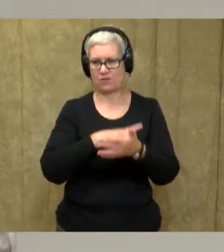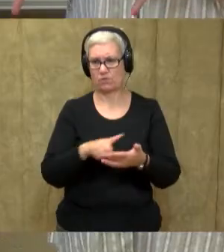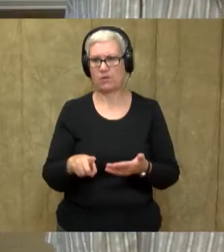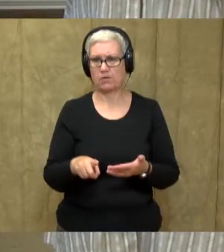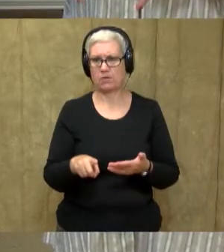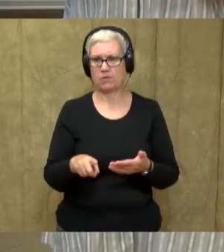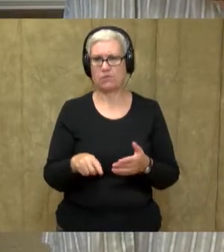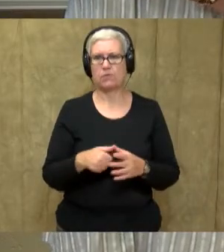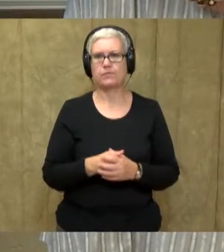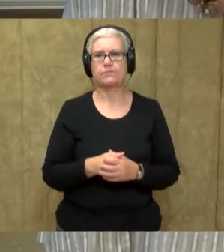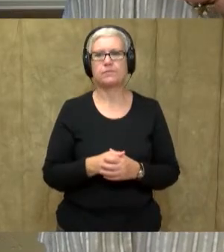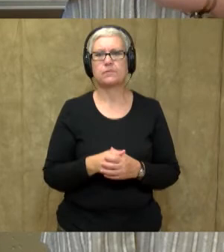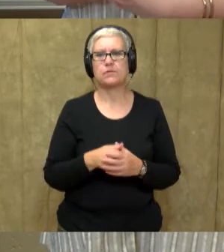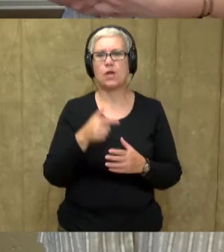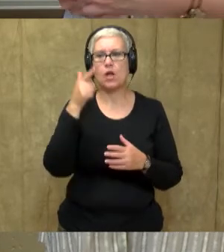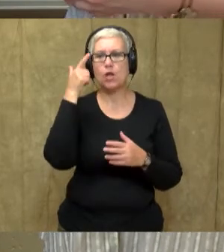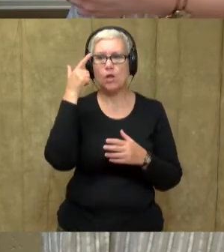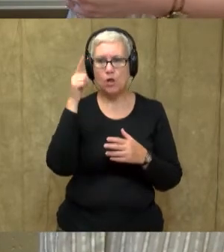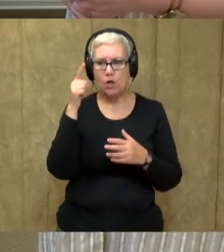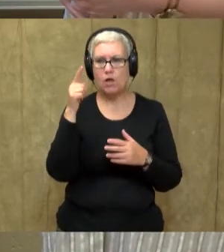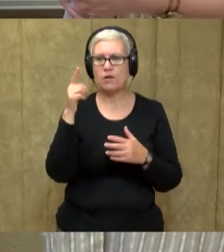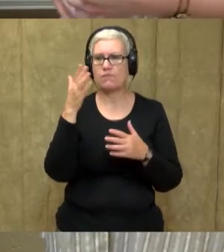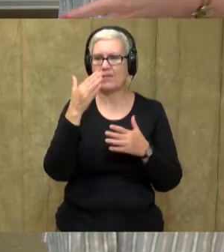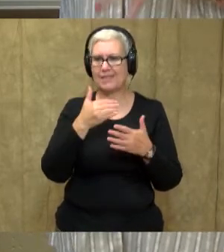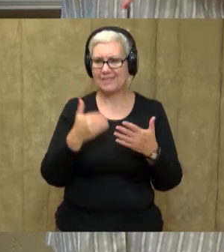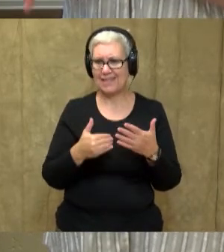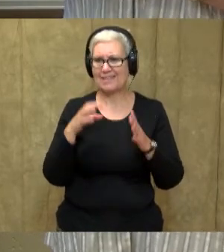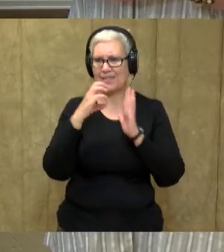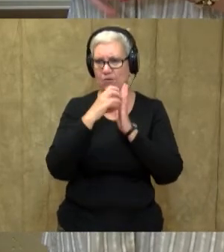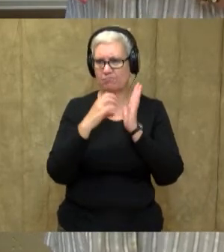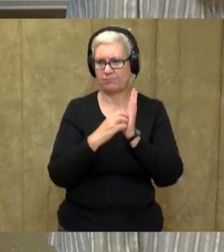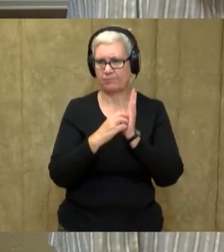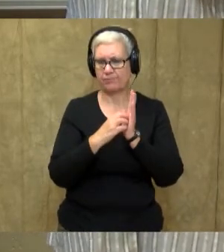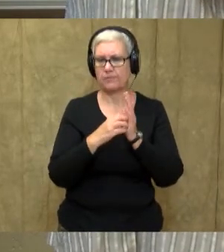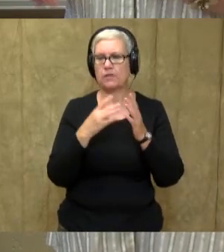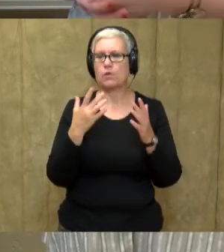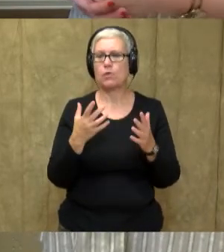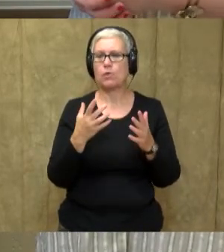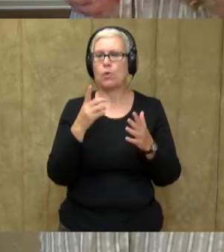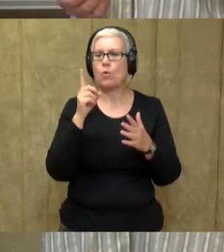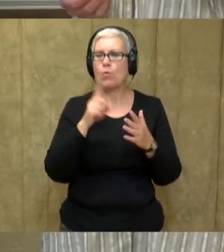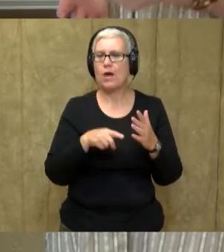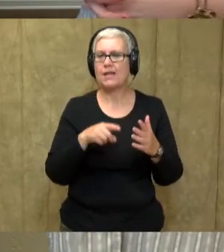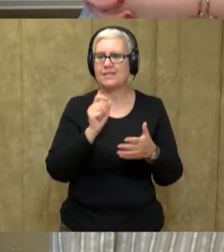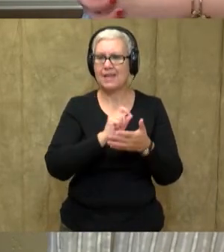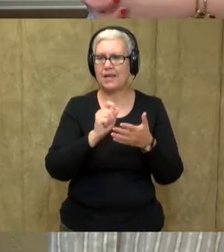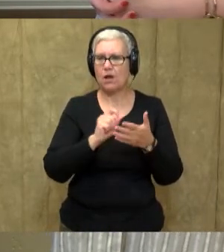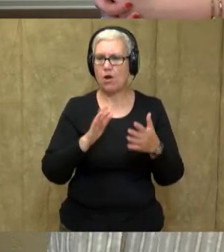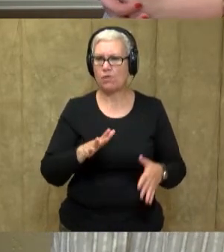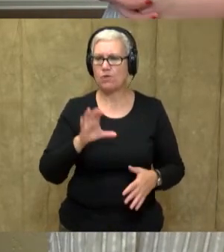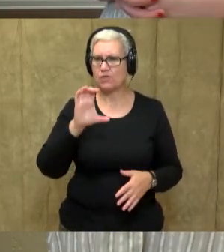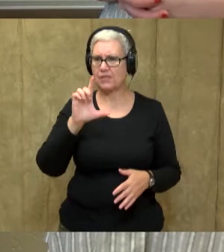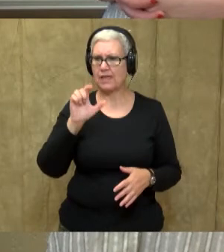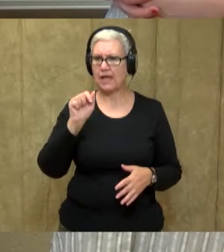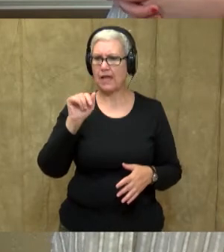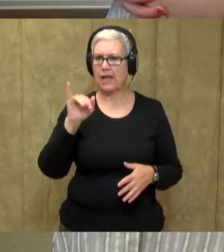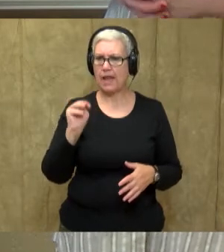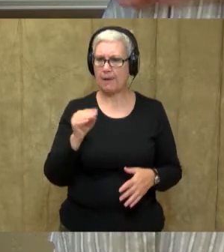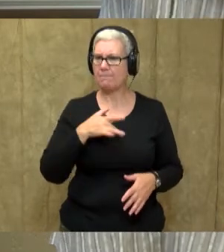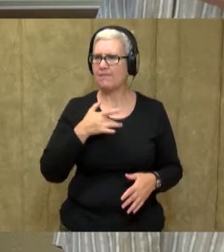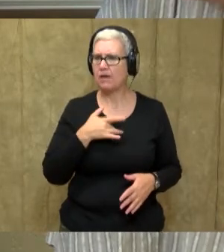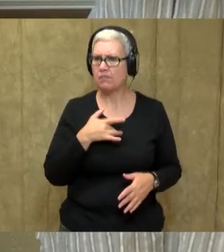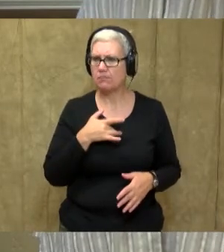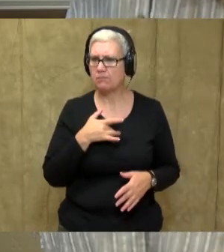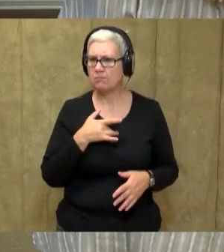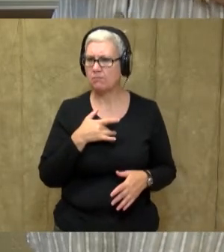look for the following in your text. What is the author's claim? What is it that he's getting at? Think about Dr. Martin Luther King Jr.